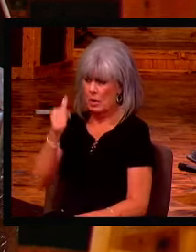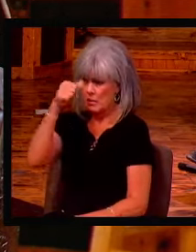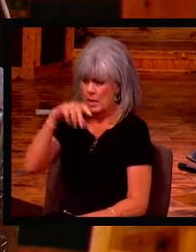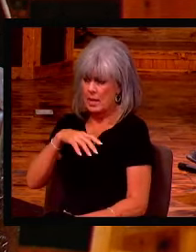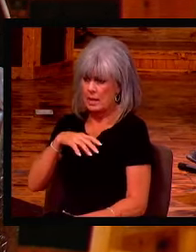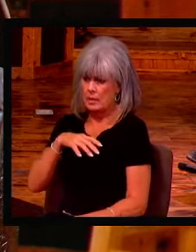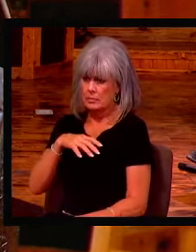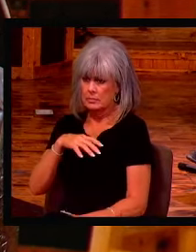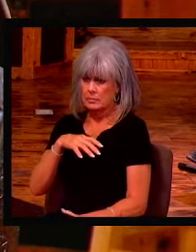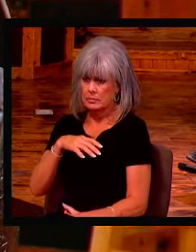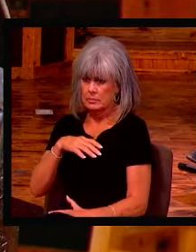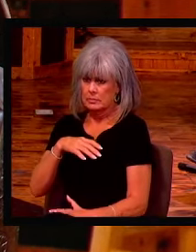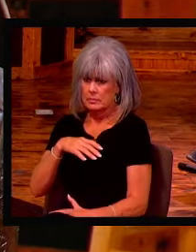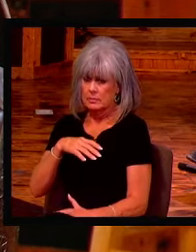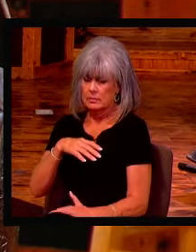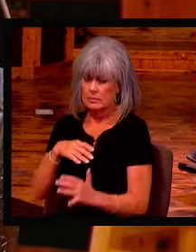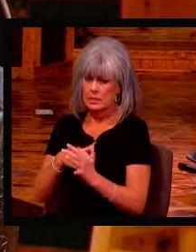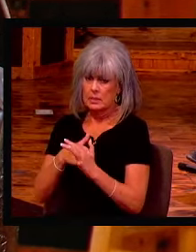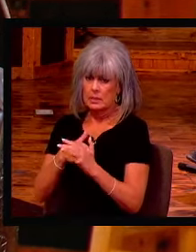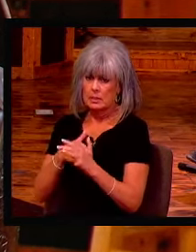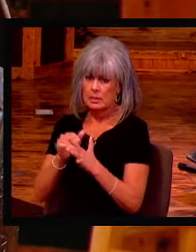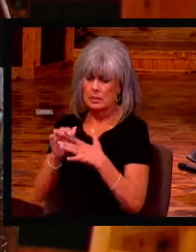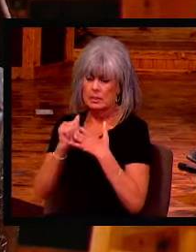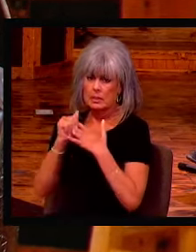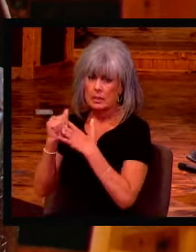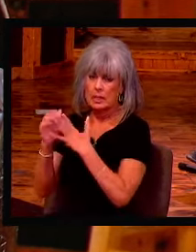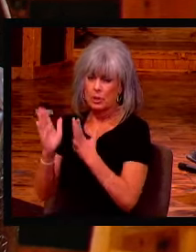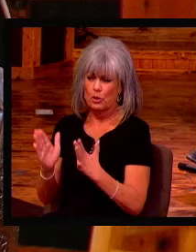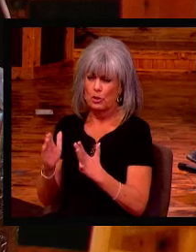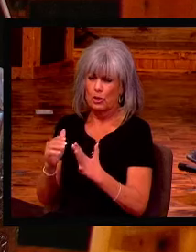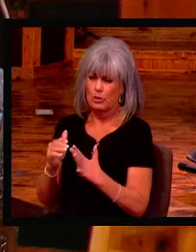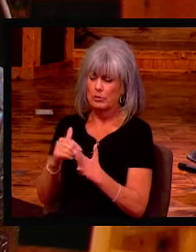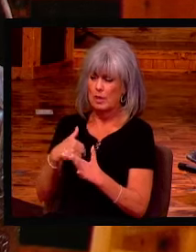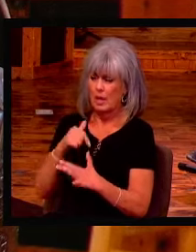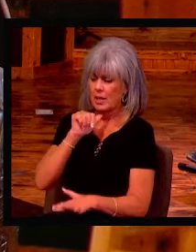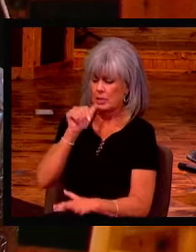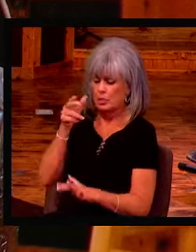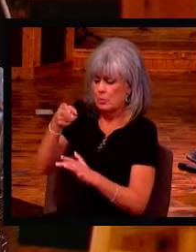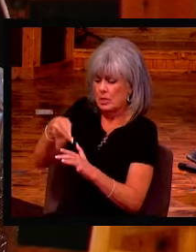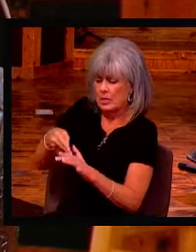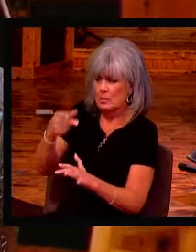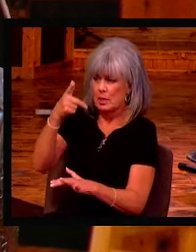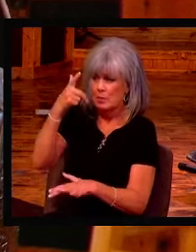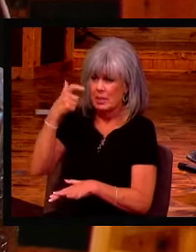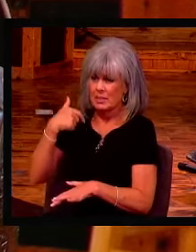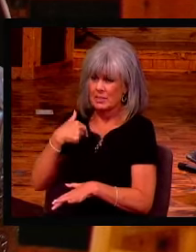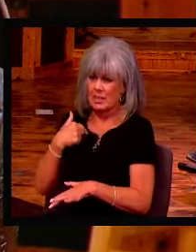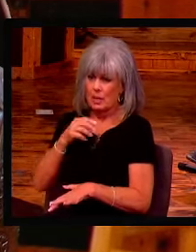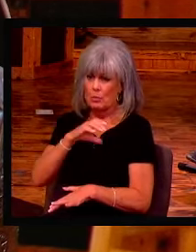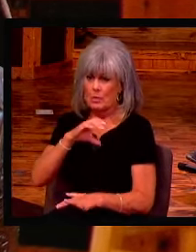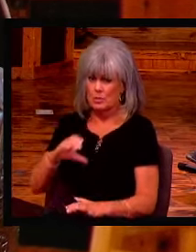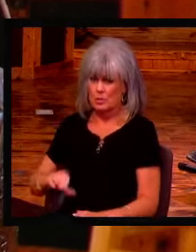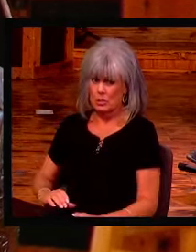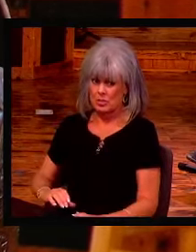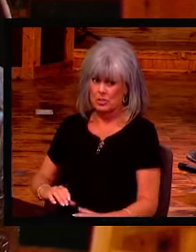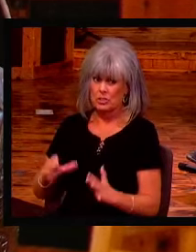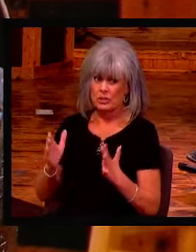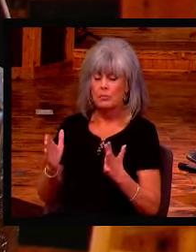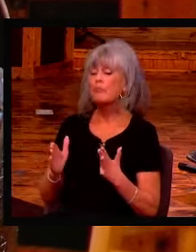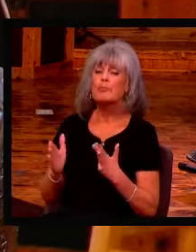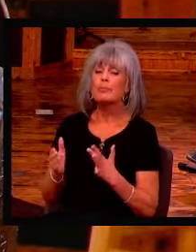leader, and I wouldn't participate in anything that they did because I was Christian, and